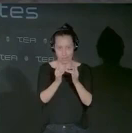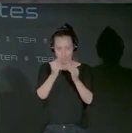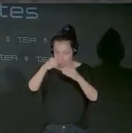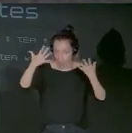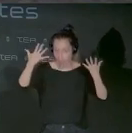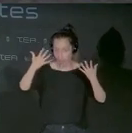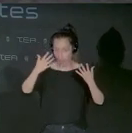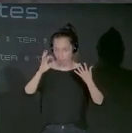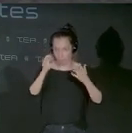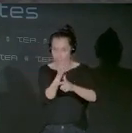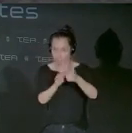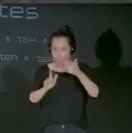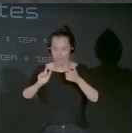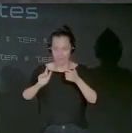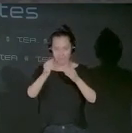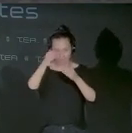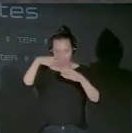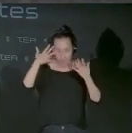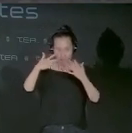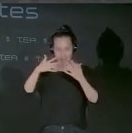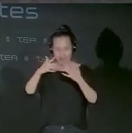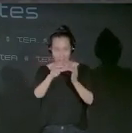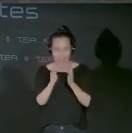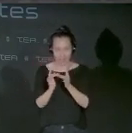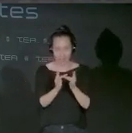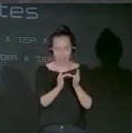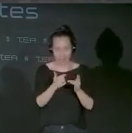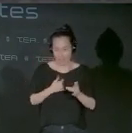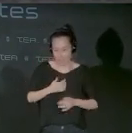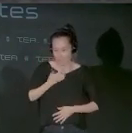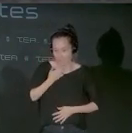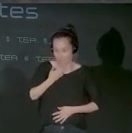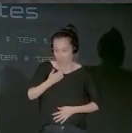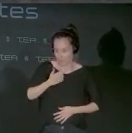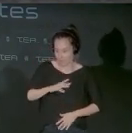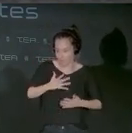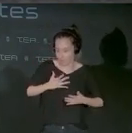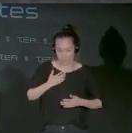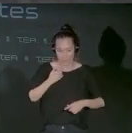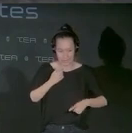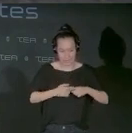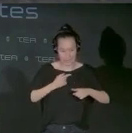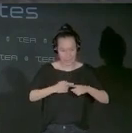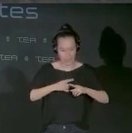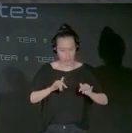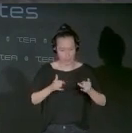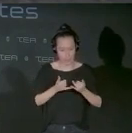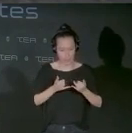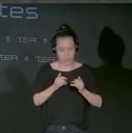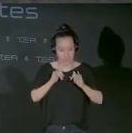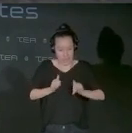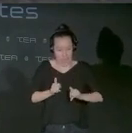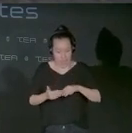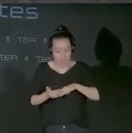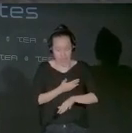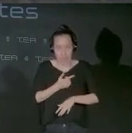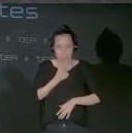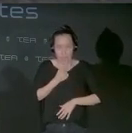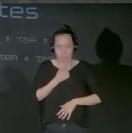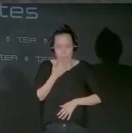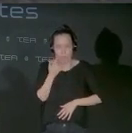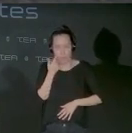to the beautiful harbor. But these are the kind of things that our game technology could assist us